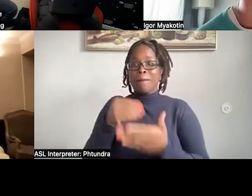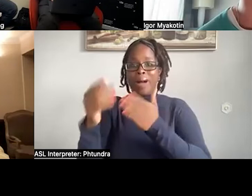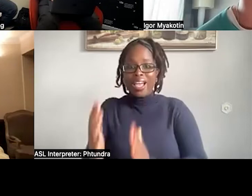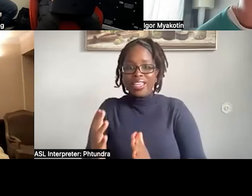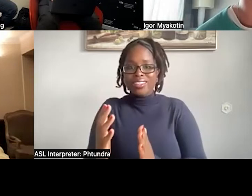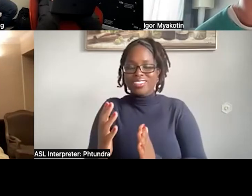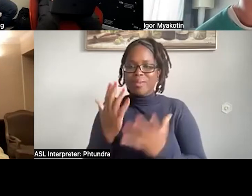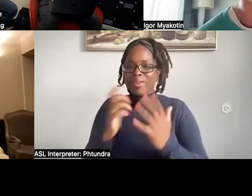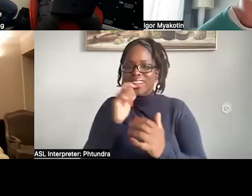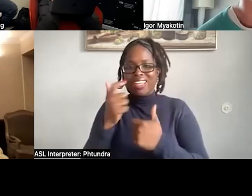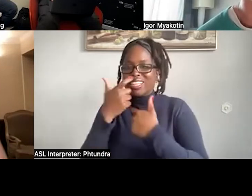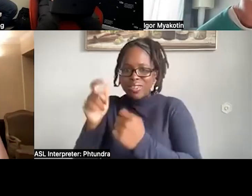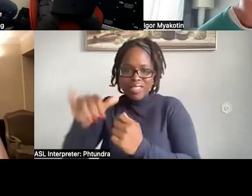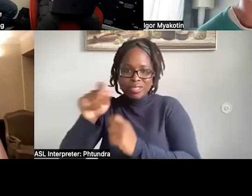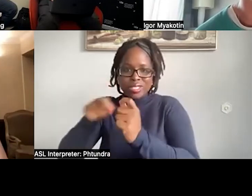more